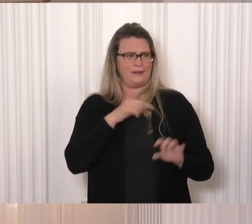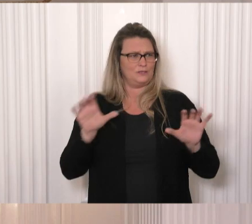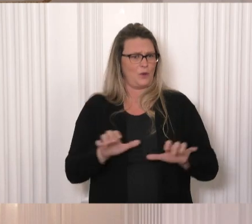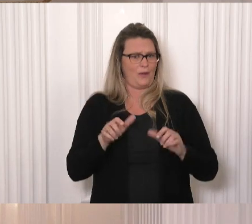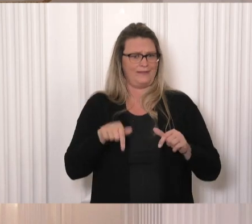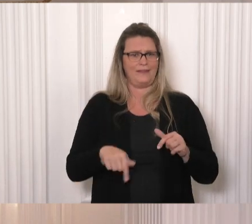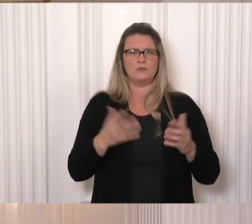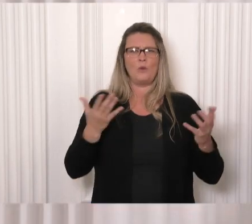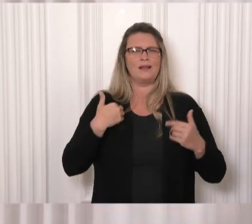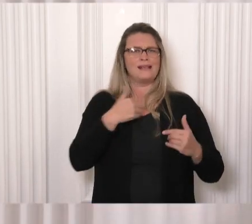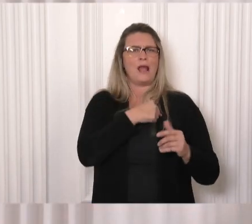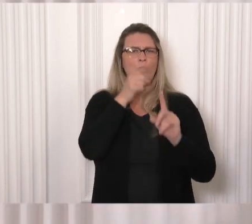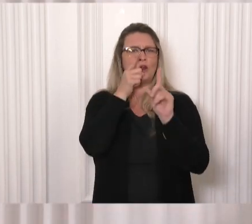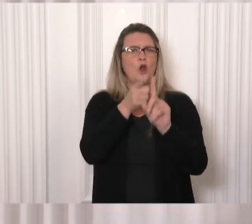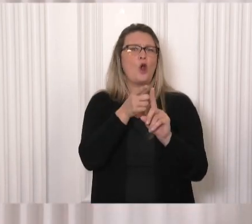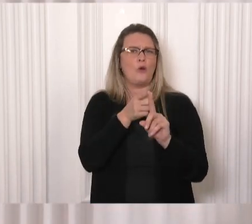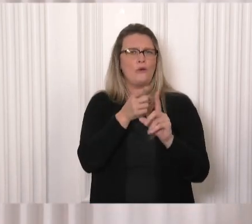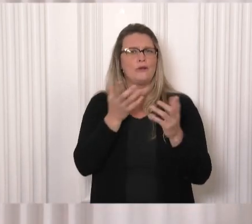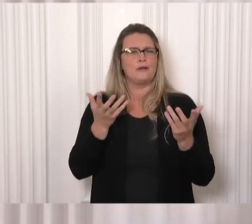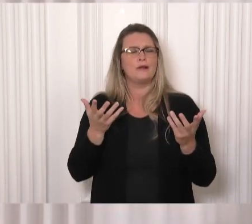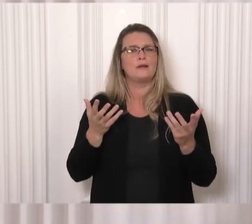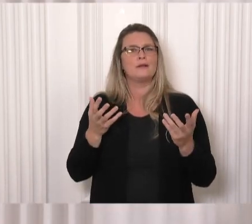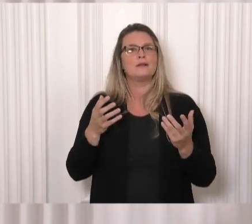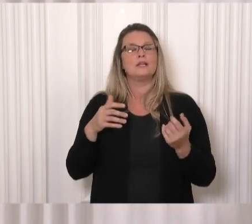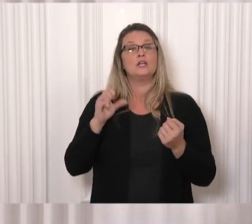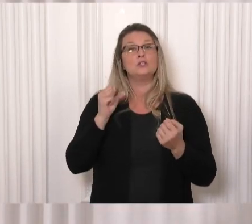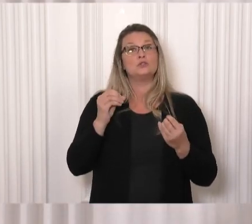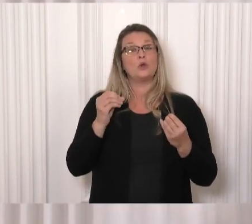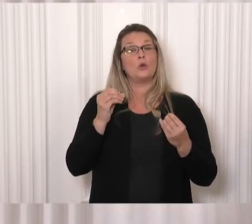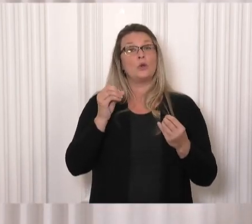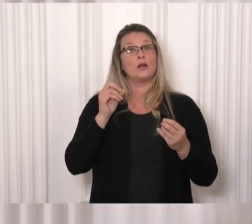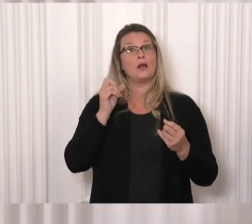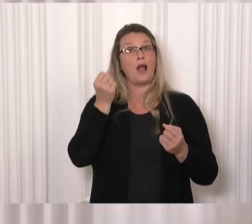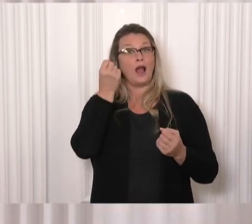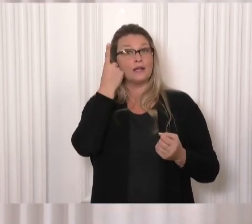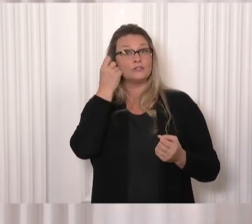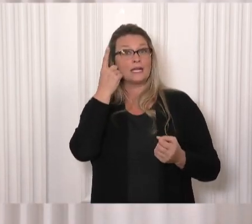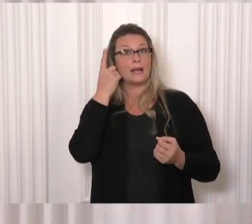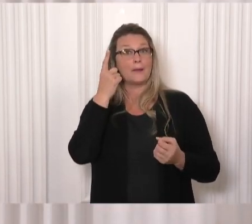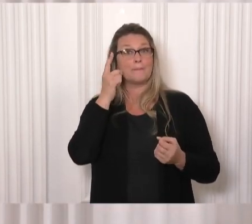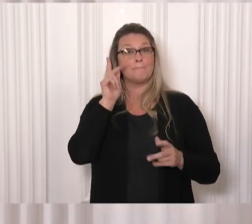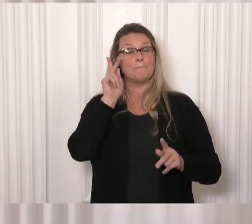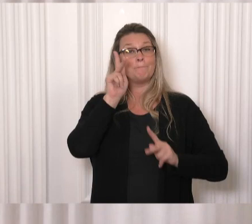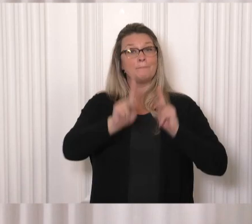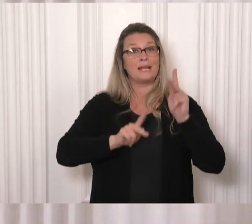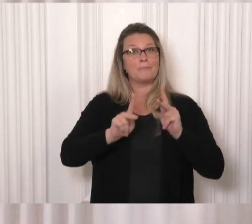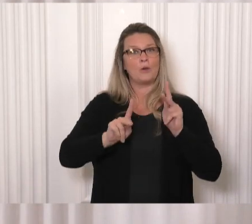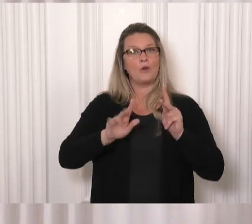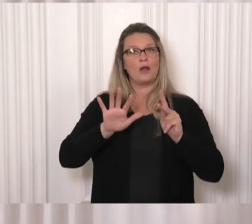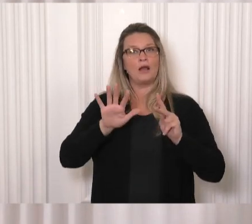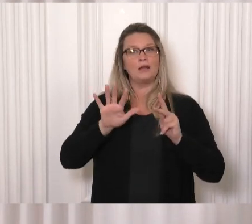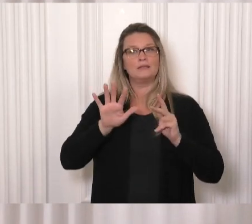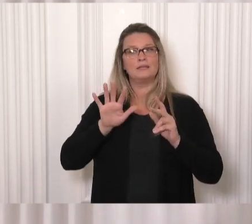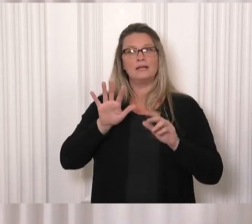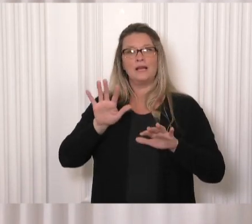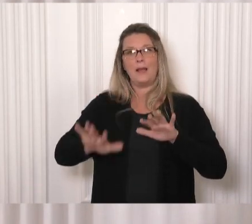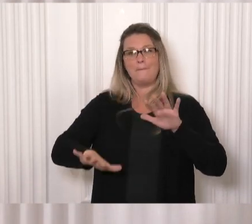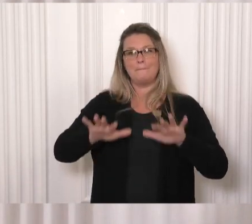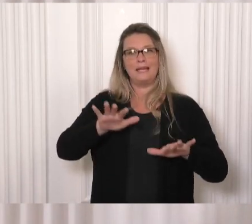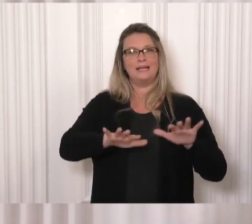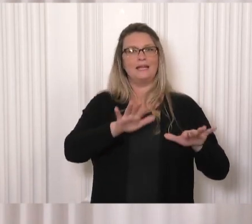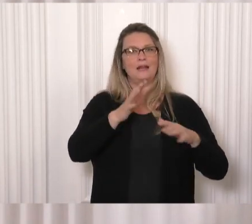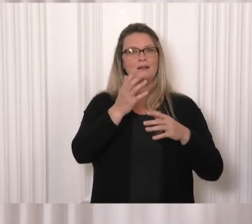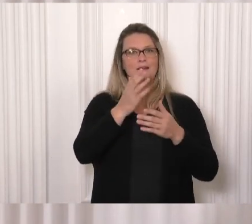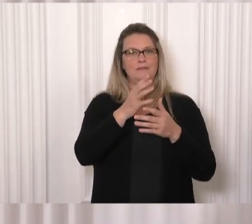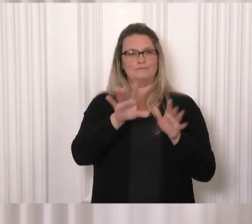the main way this virus spreads is through people picking up on their hands and introducing it to their face.